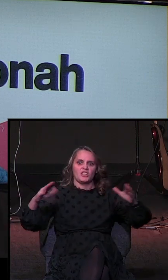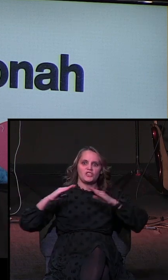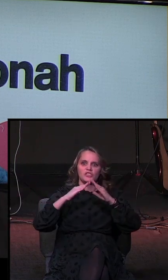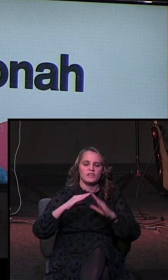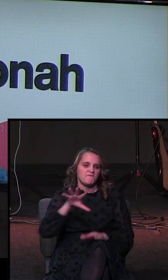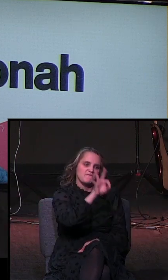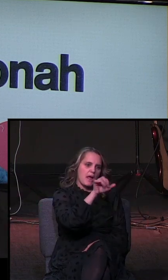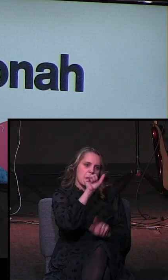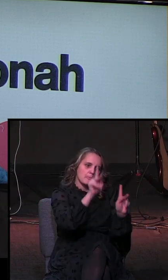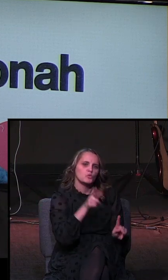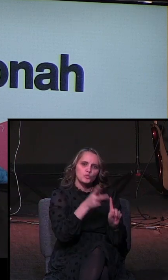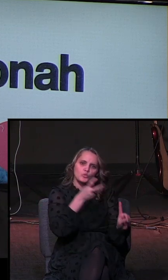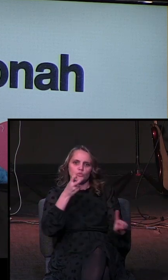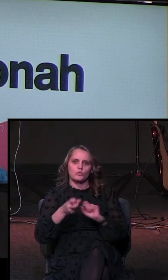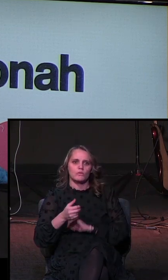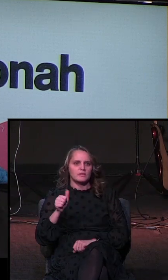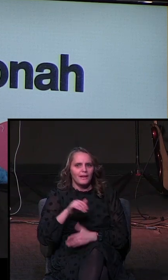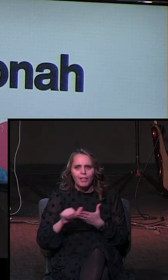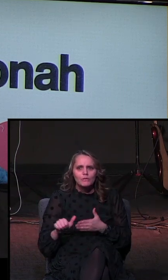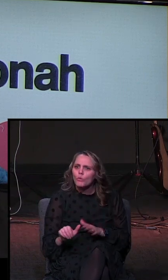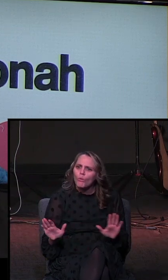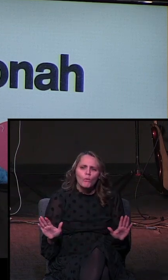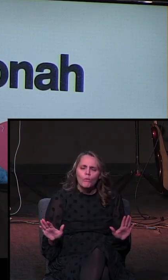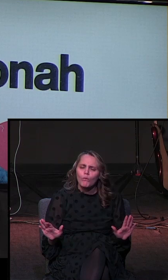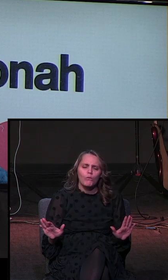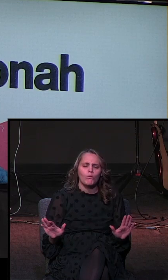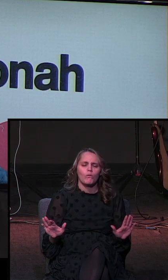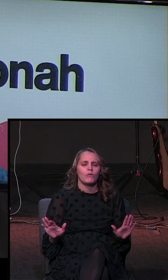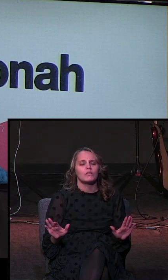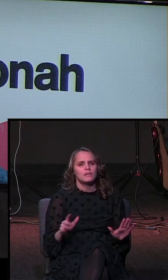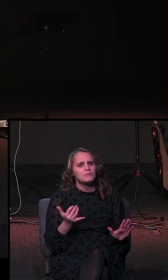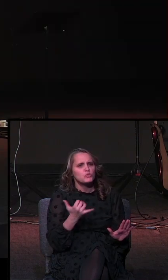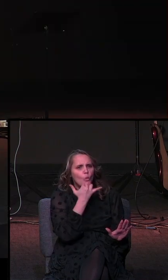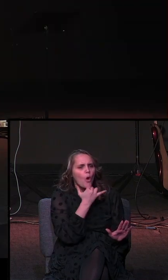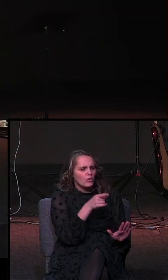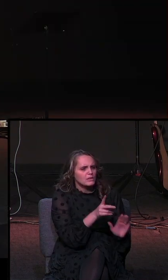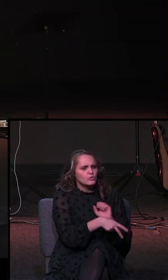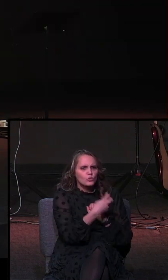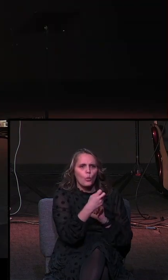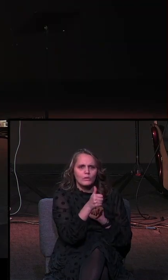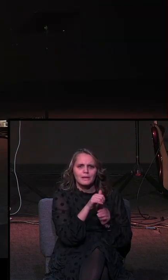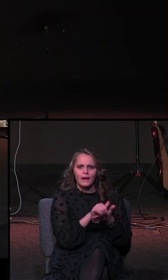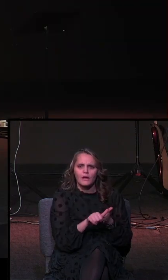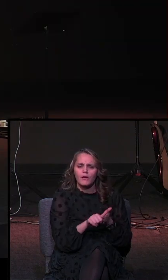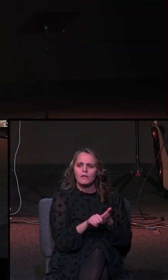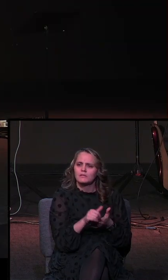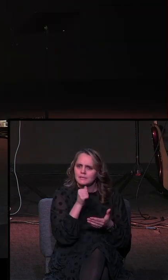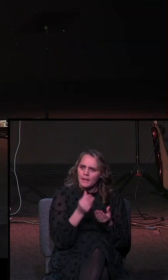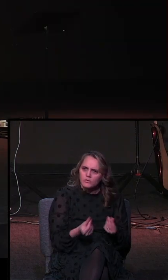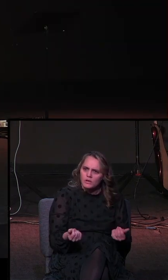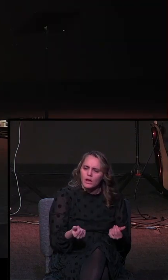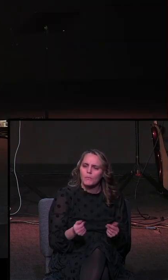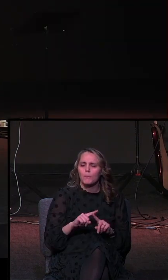the $10. No. Even though it was wrong that he took the $10, even though that's still unresolved, if I'm a billionaire